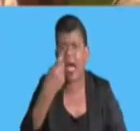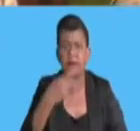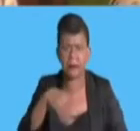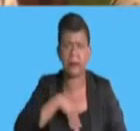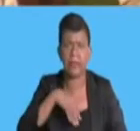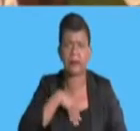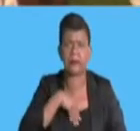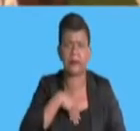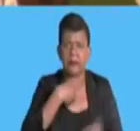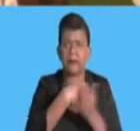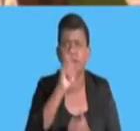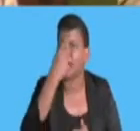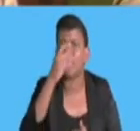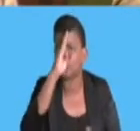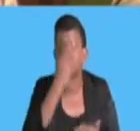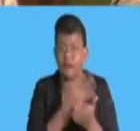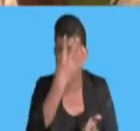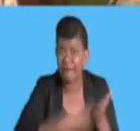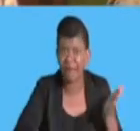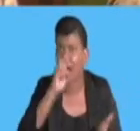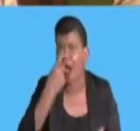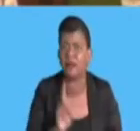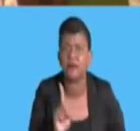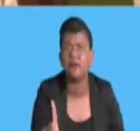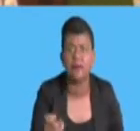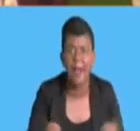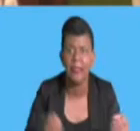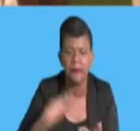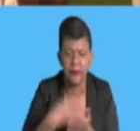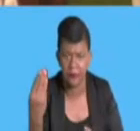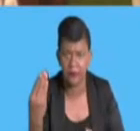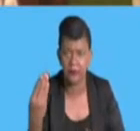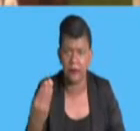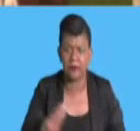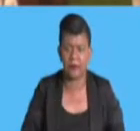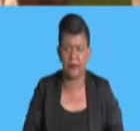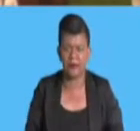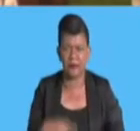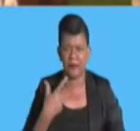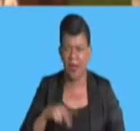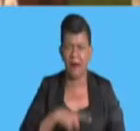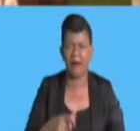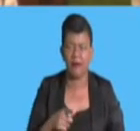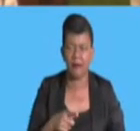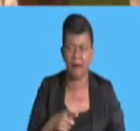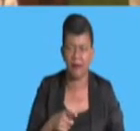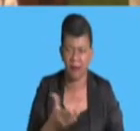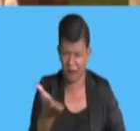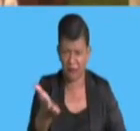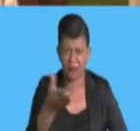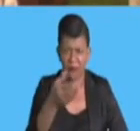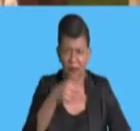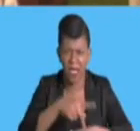the trends more holistically. Why can't this august House be privy to those reports and statistics so that we can be assured that such